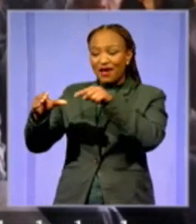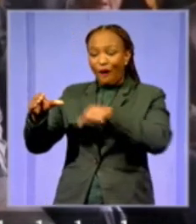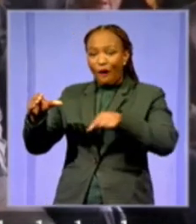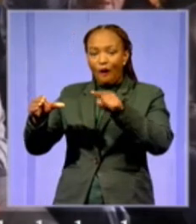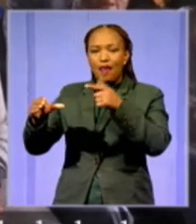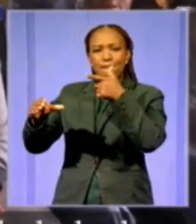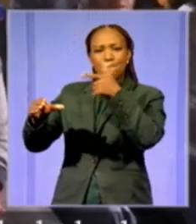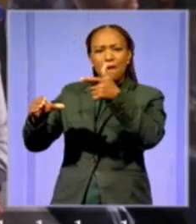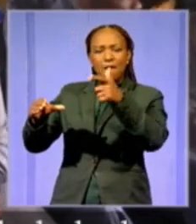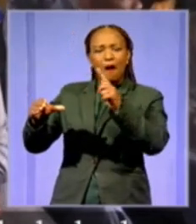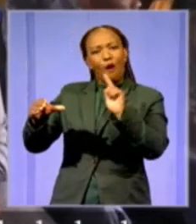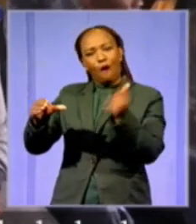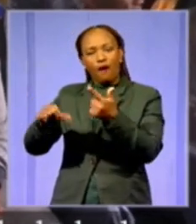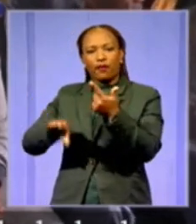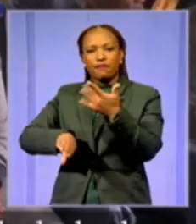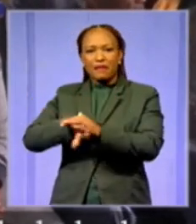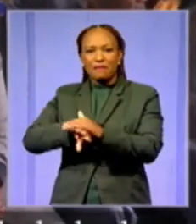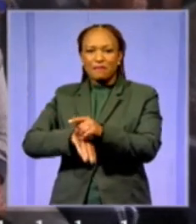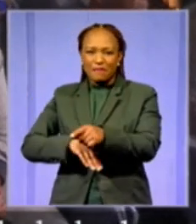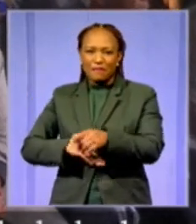lelapa le lengwe.